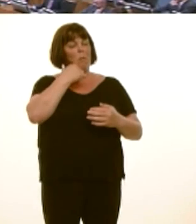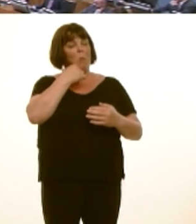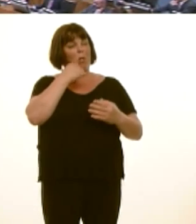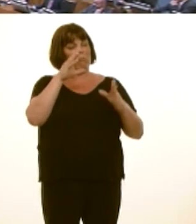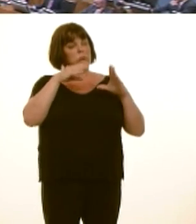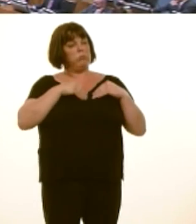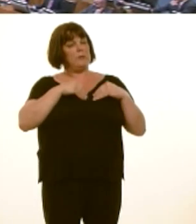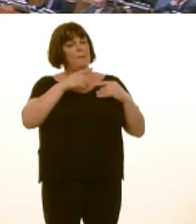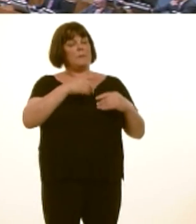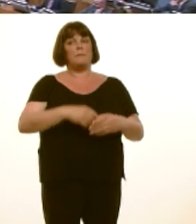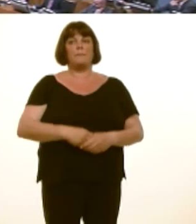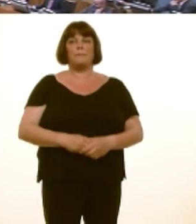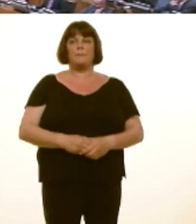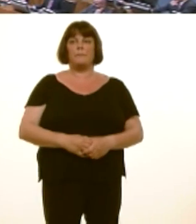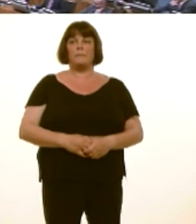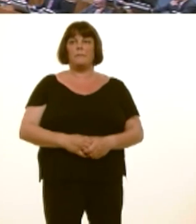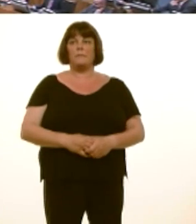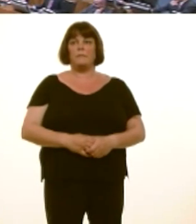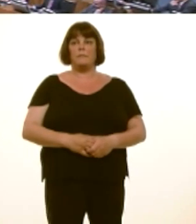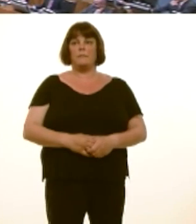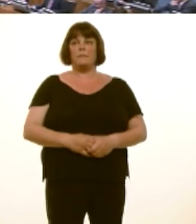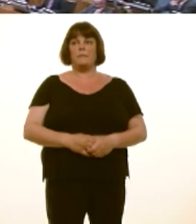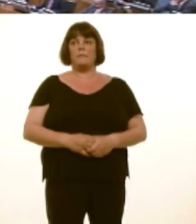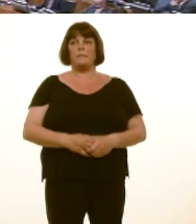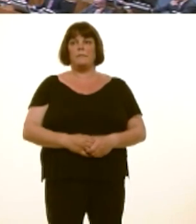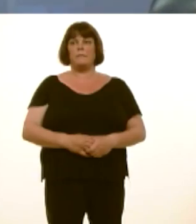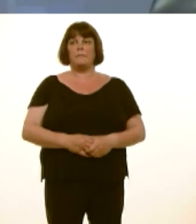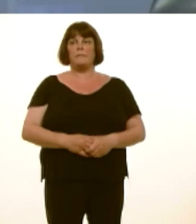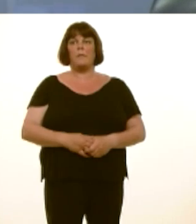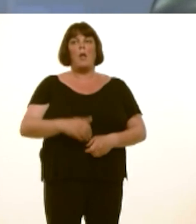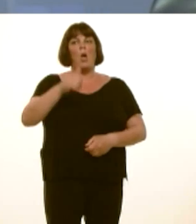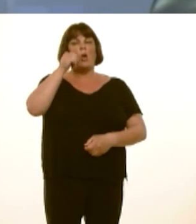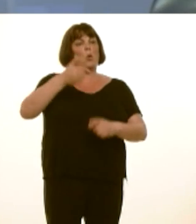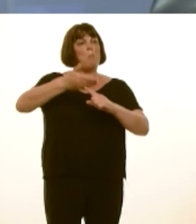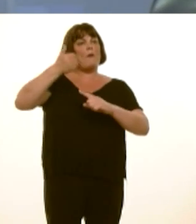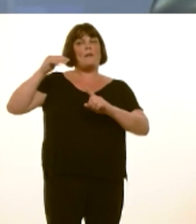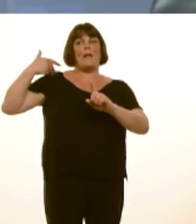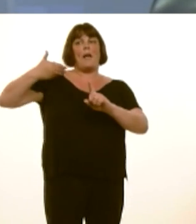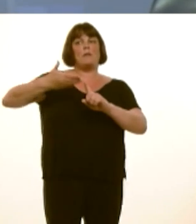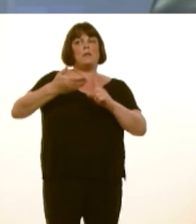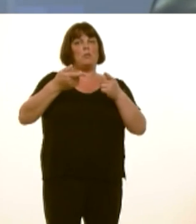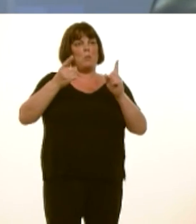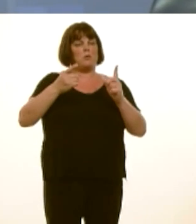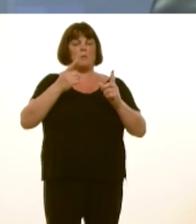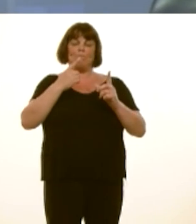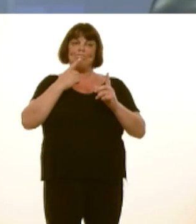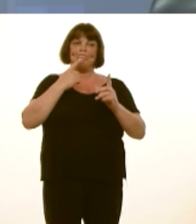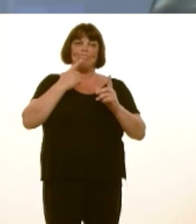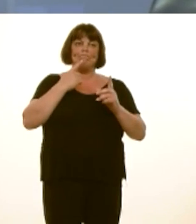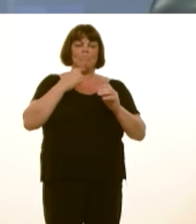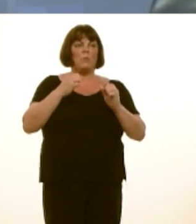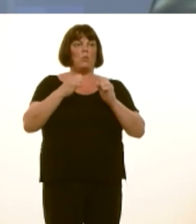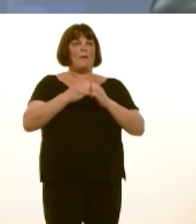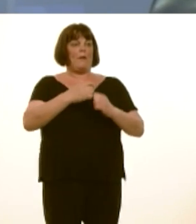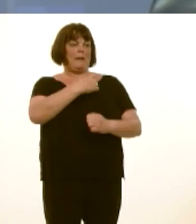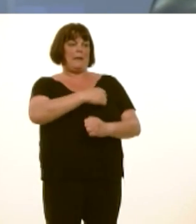First Minister, following oral and written questions from me, your previous Heritage Minister gave me certain reassurances about Neath Abbey in my region,